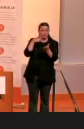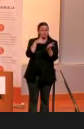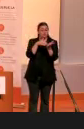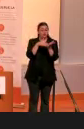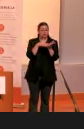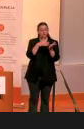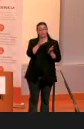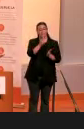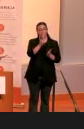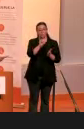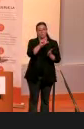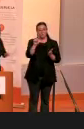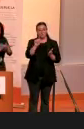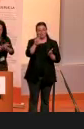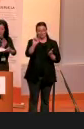J. Wallace.